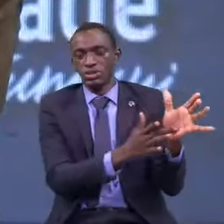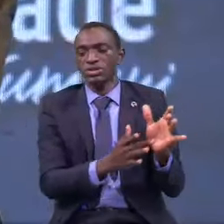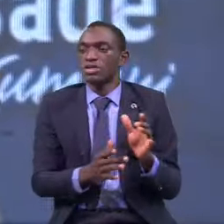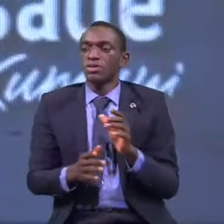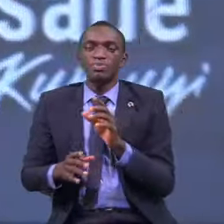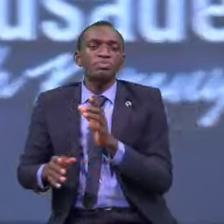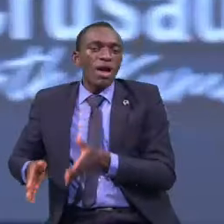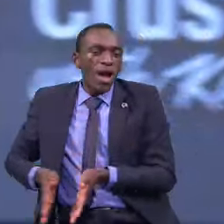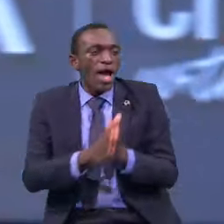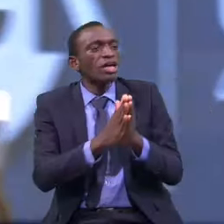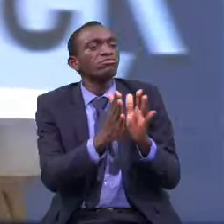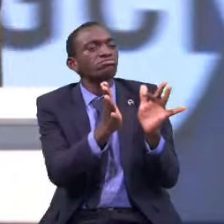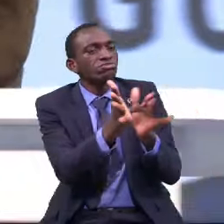him.